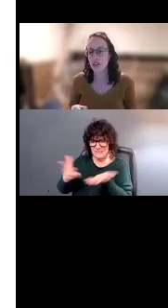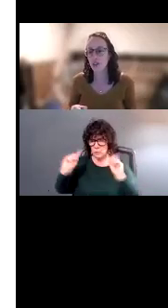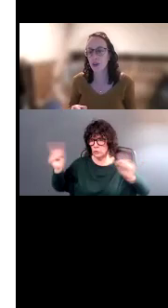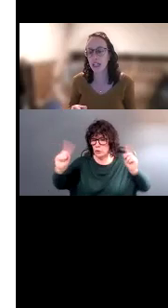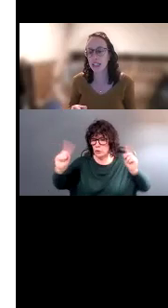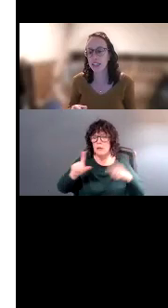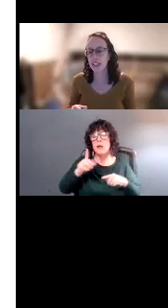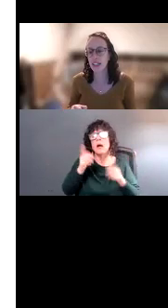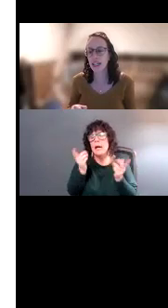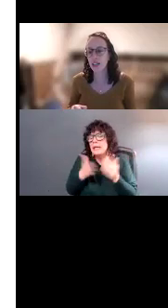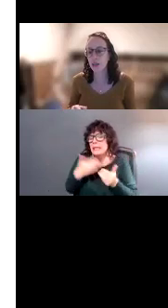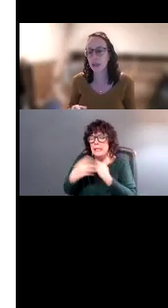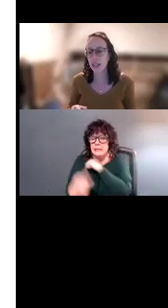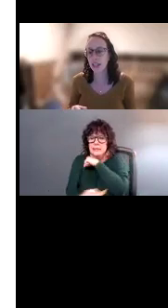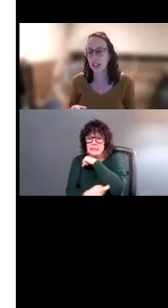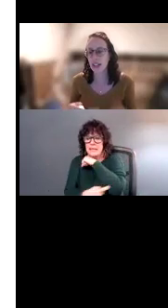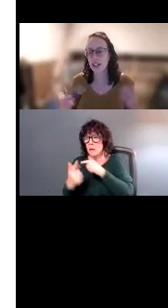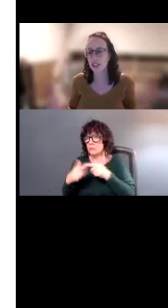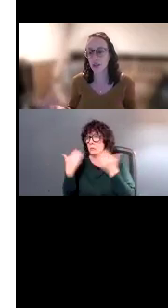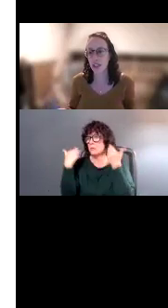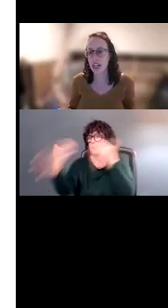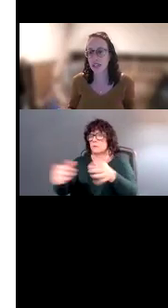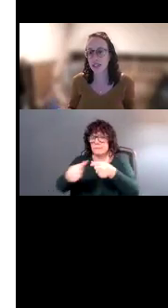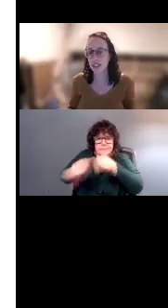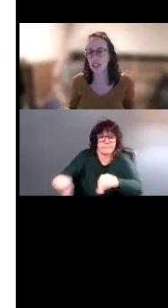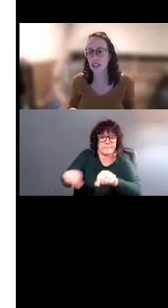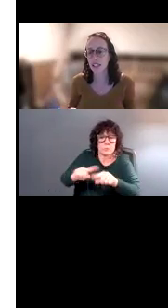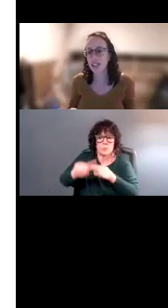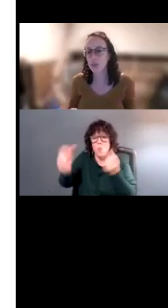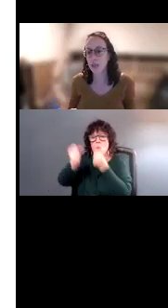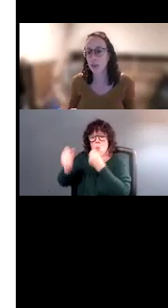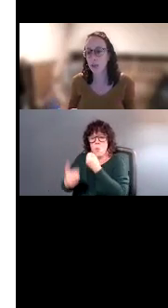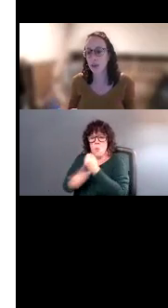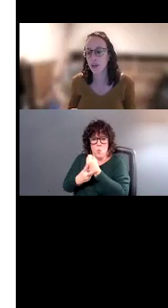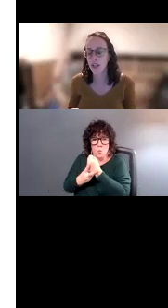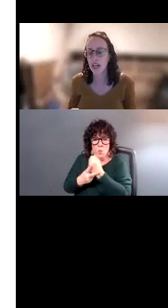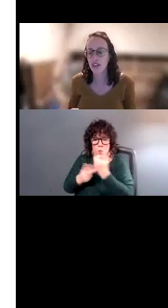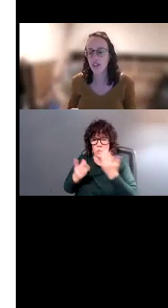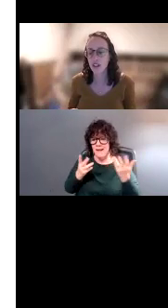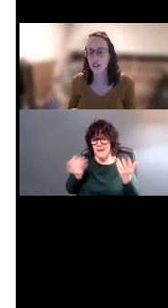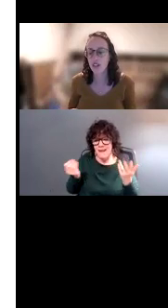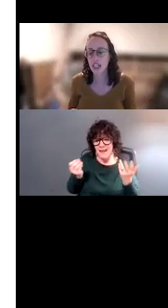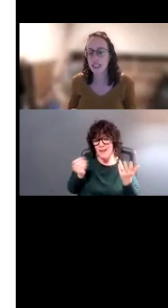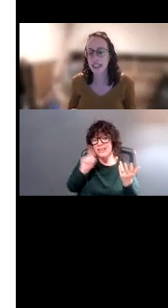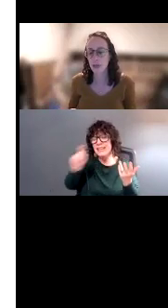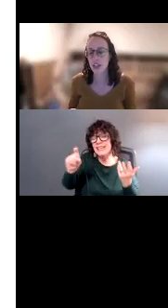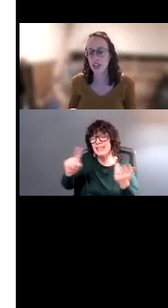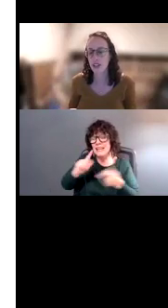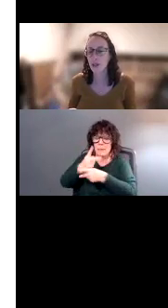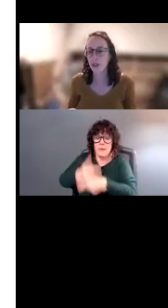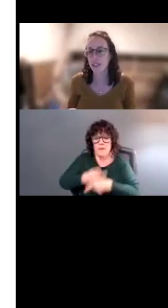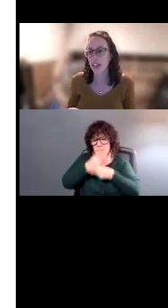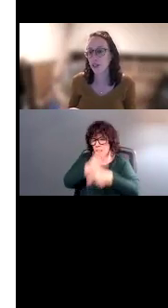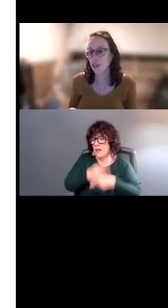really careful because they could be doing that to tons of people. I've heard of cases